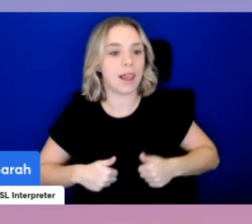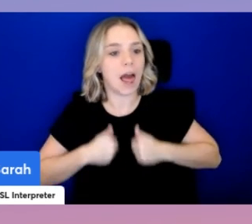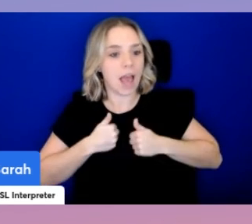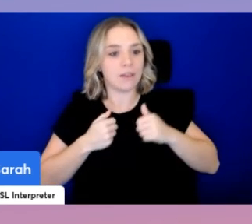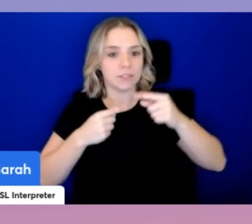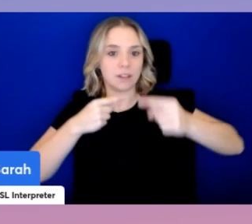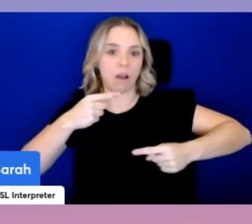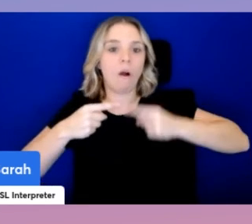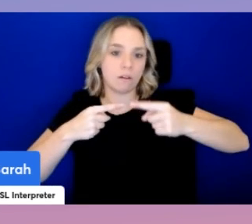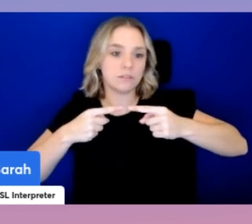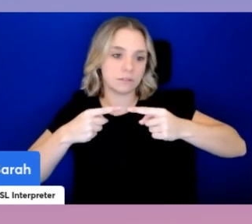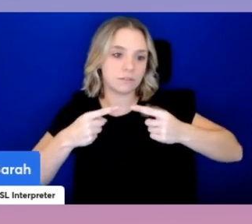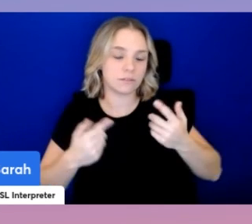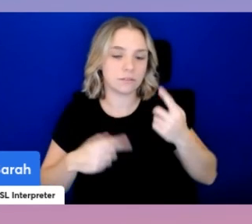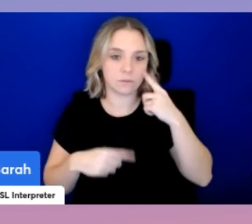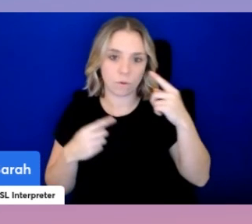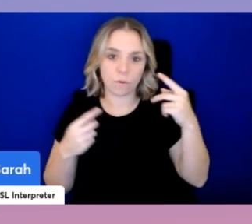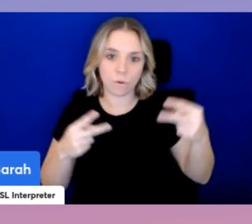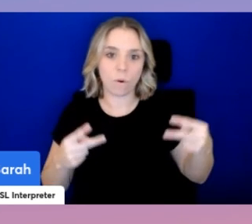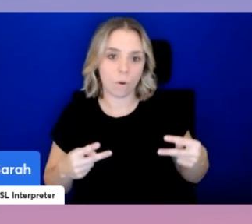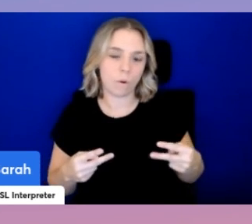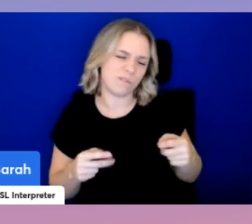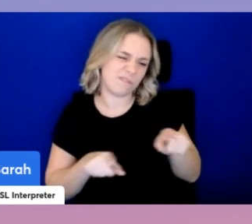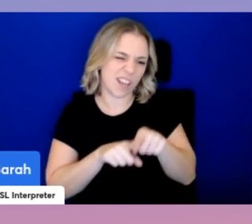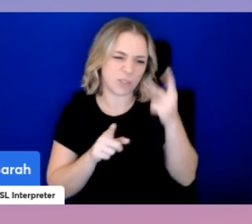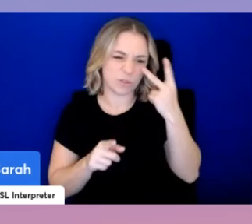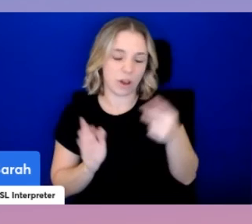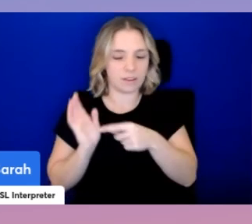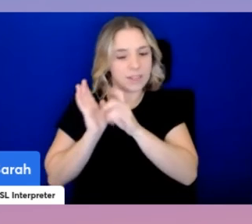saw in the demo.